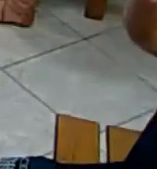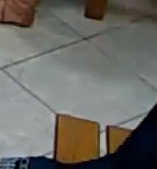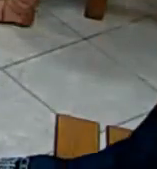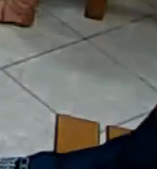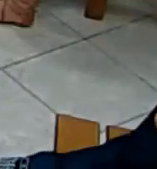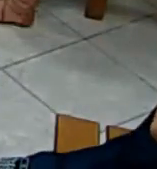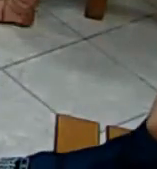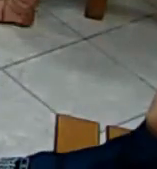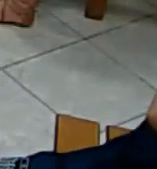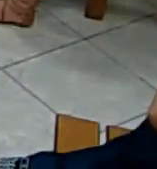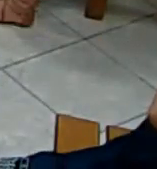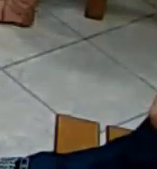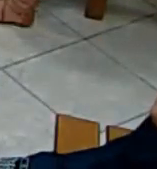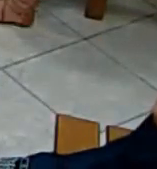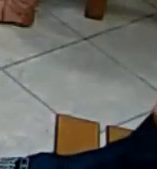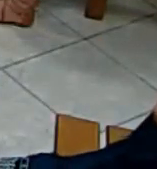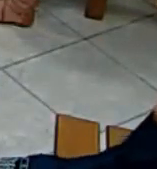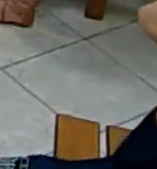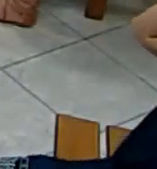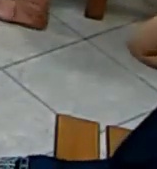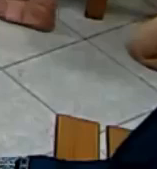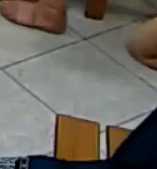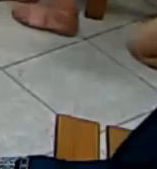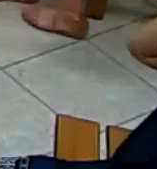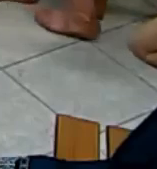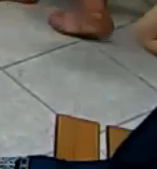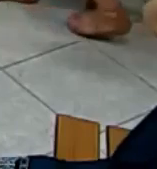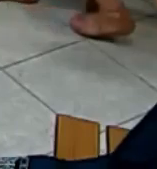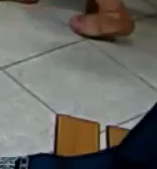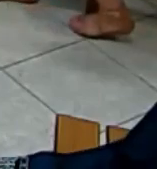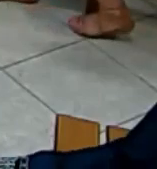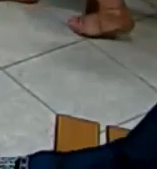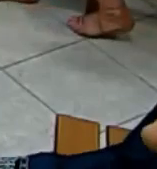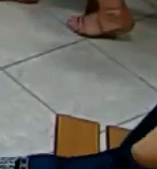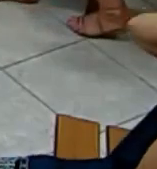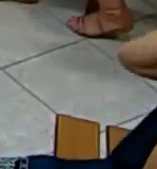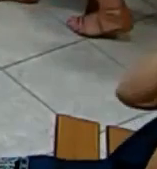opportunity, Lord, to be gathered in your presence.